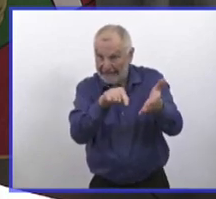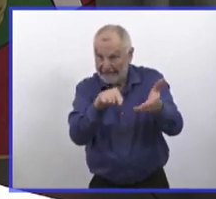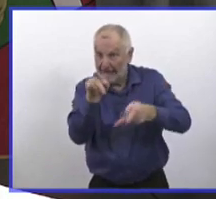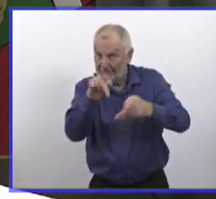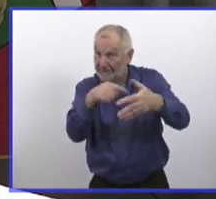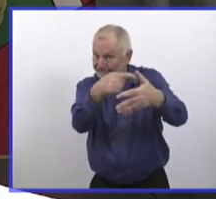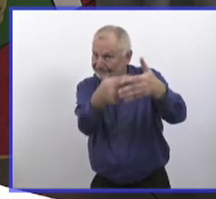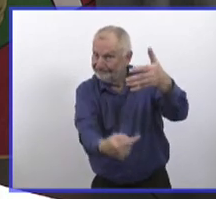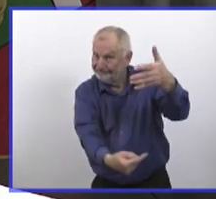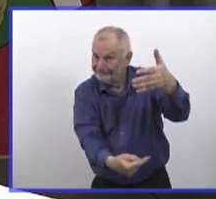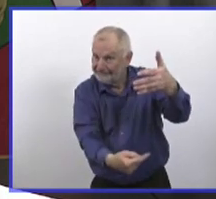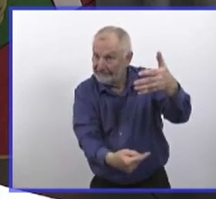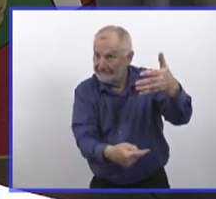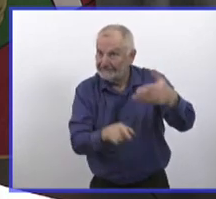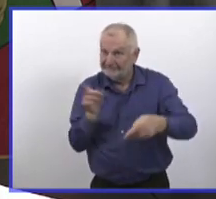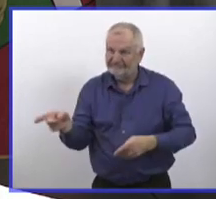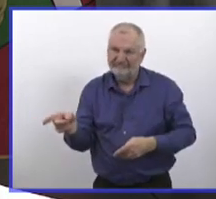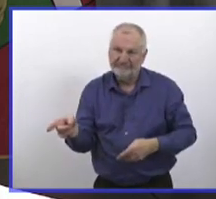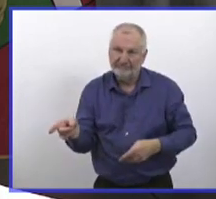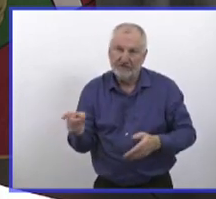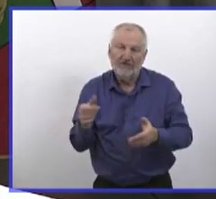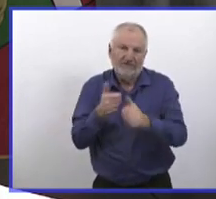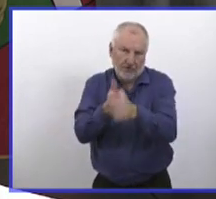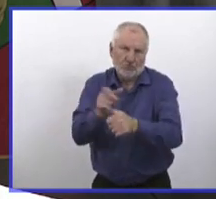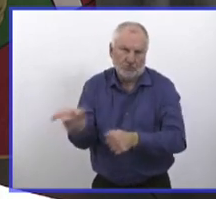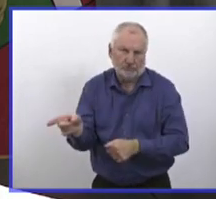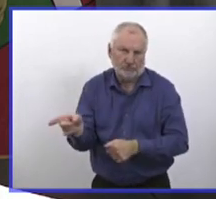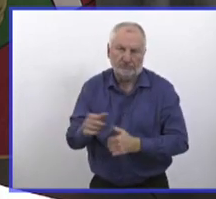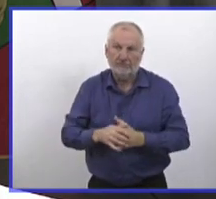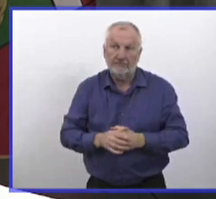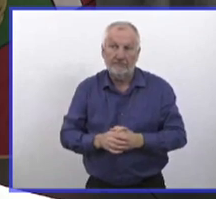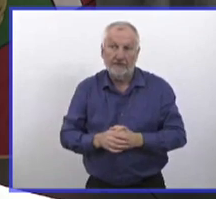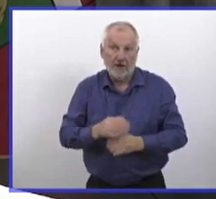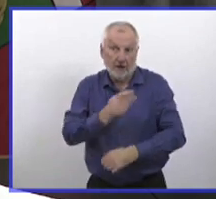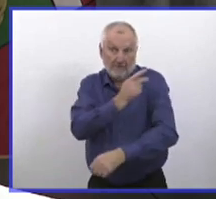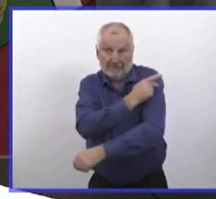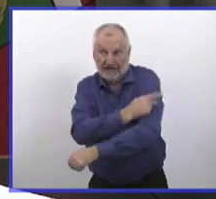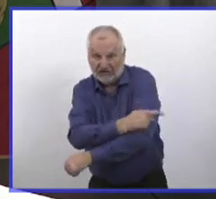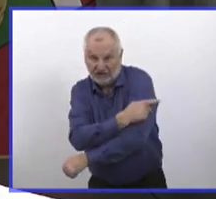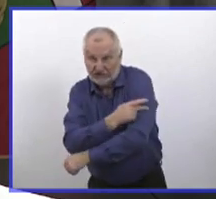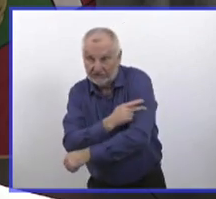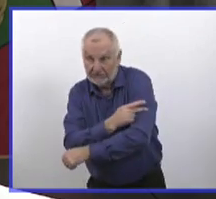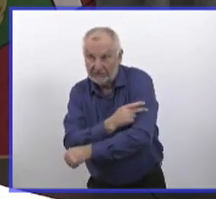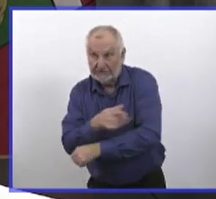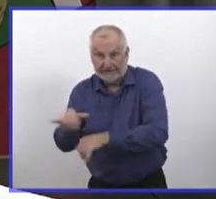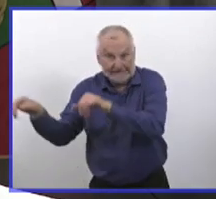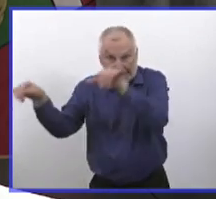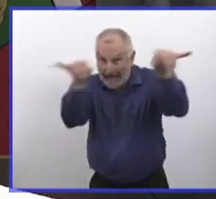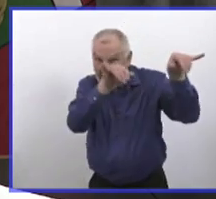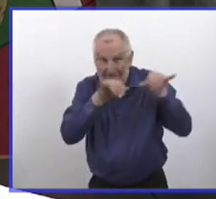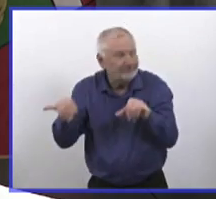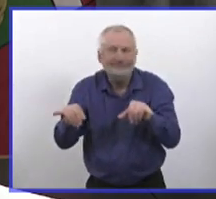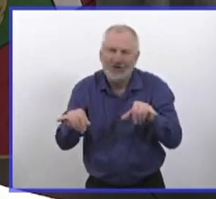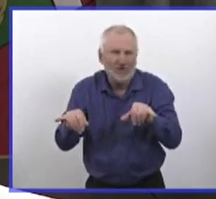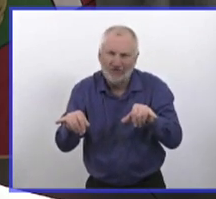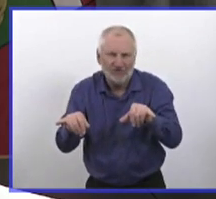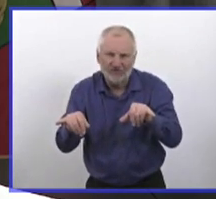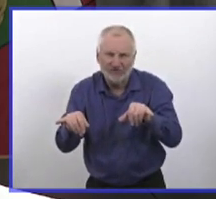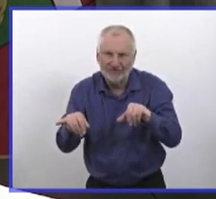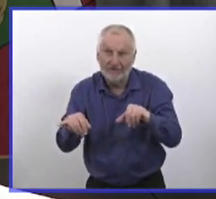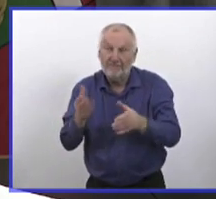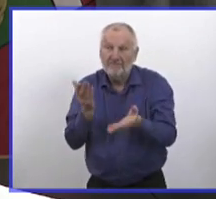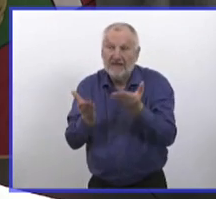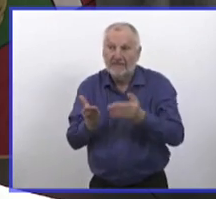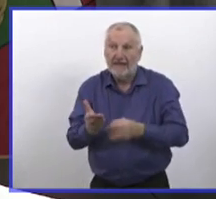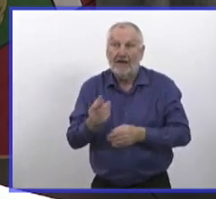a different patient population that they serve. So some of them will have some people who are on dialysis,